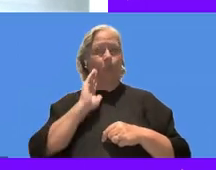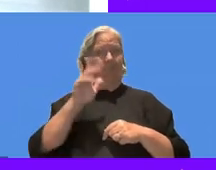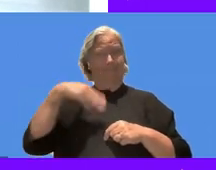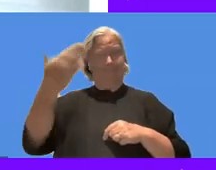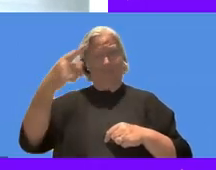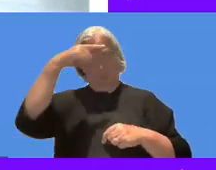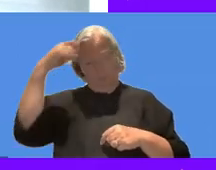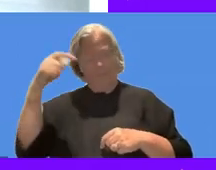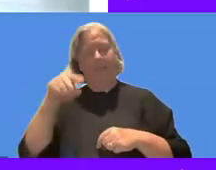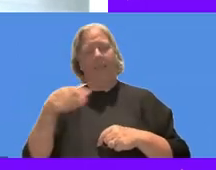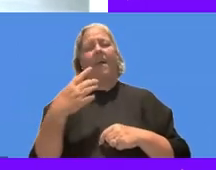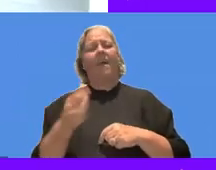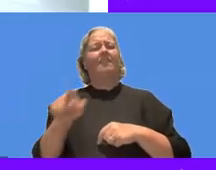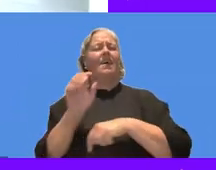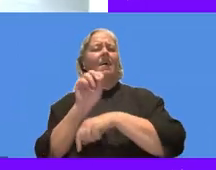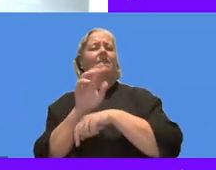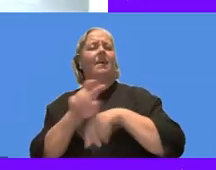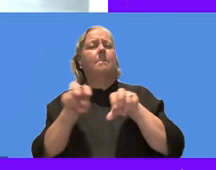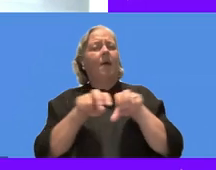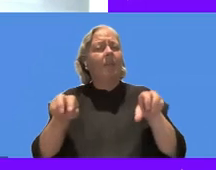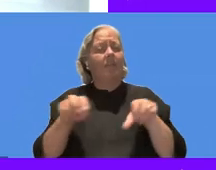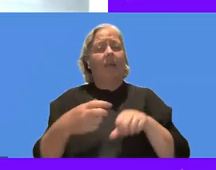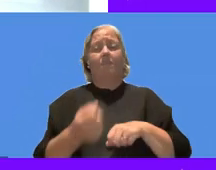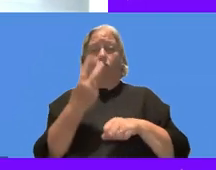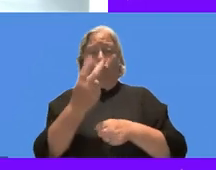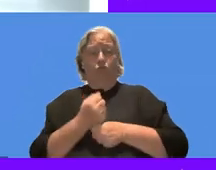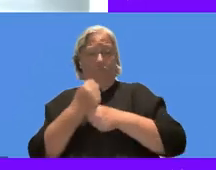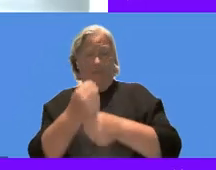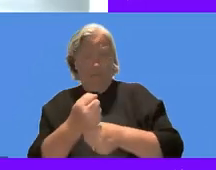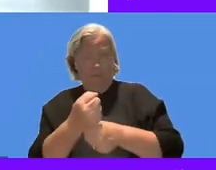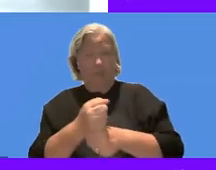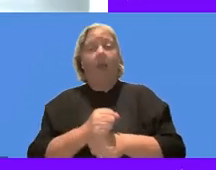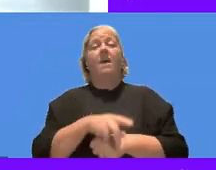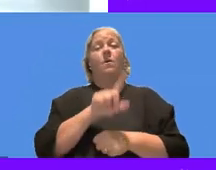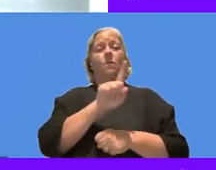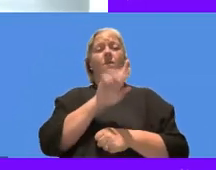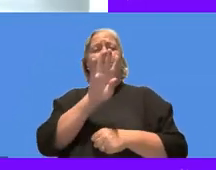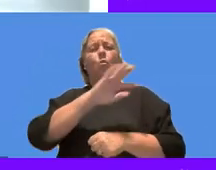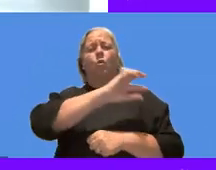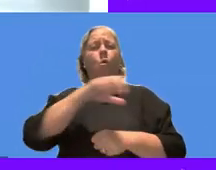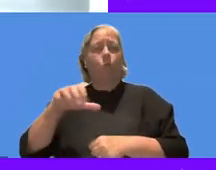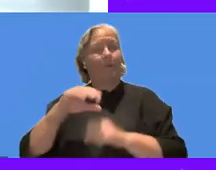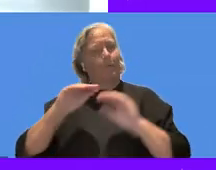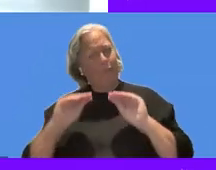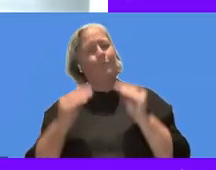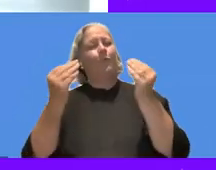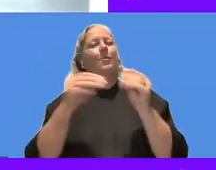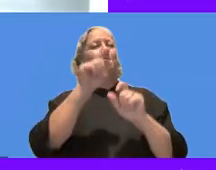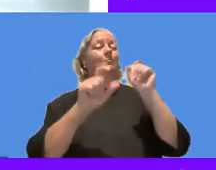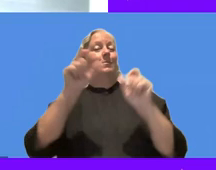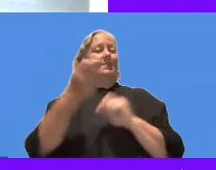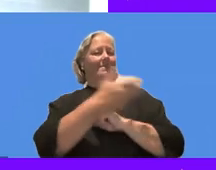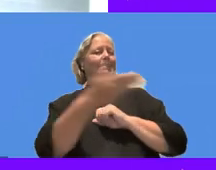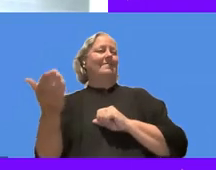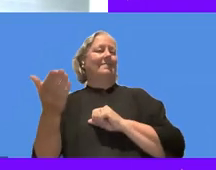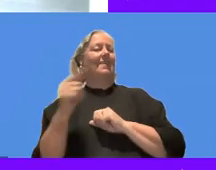panel, which is two representatives across 14 countries of young people. And again, is another example of